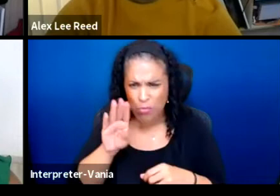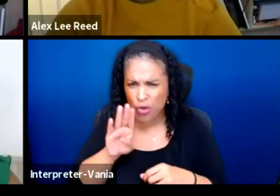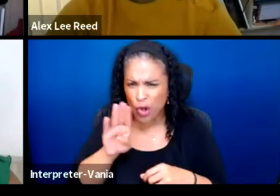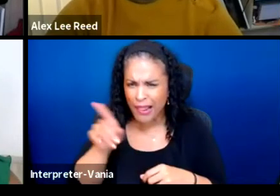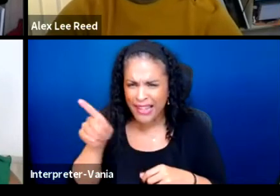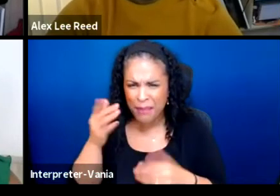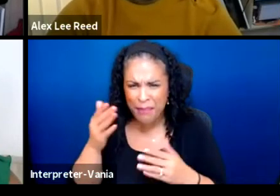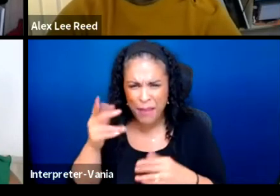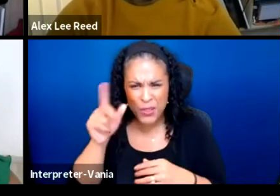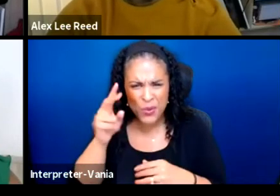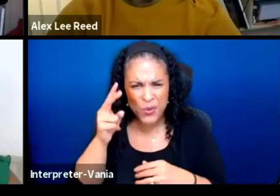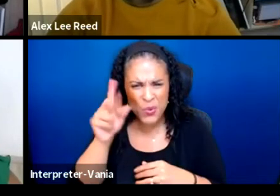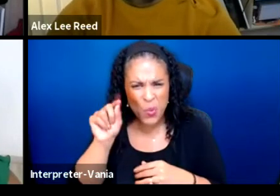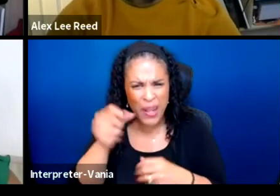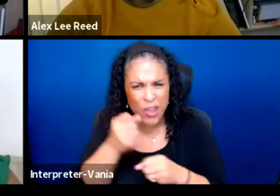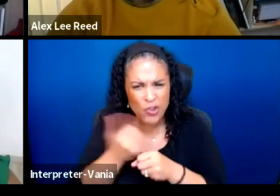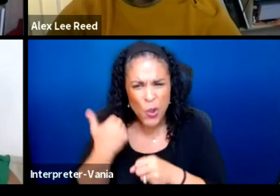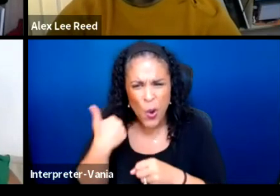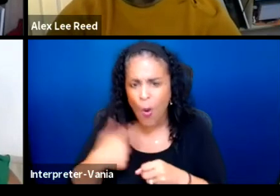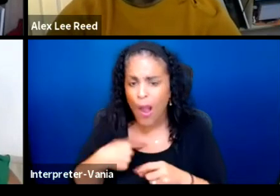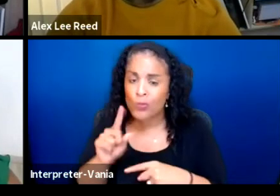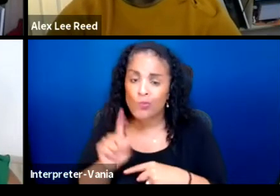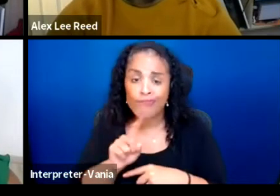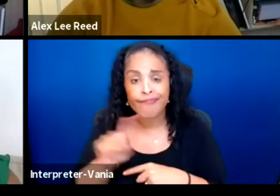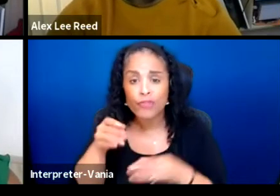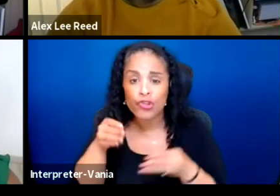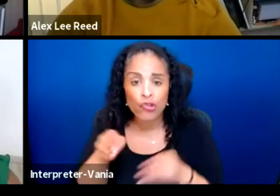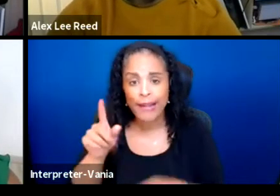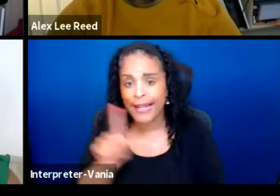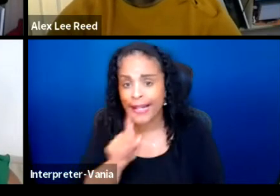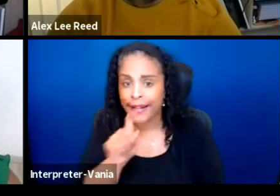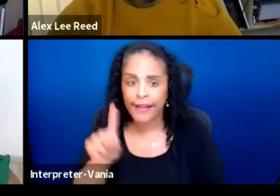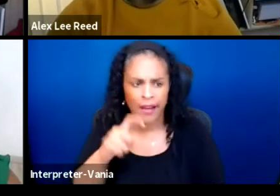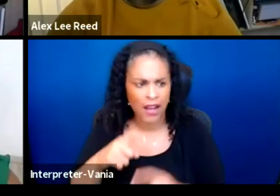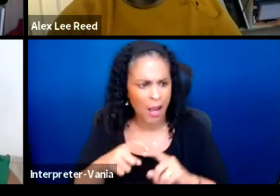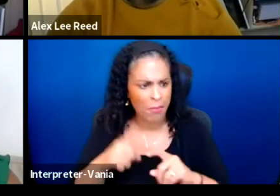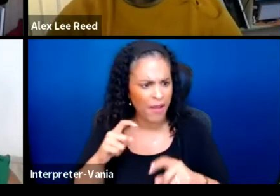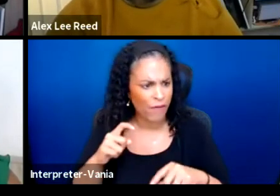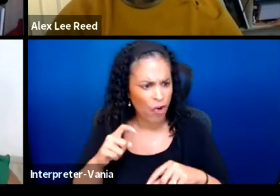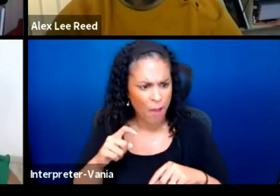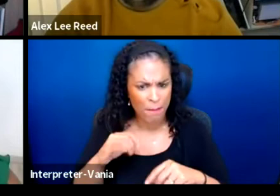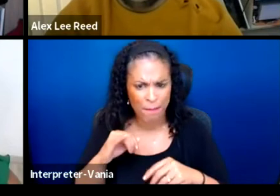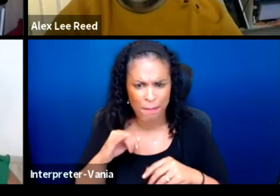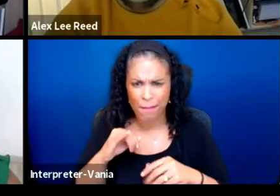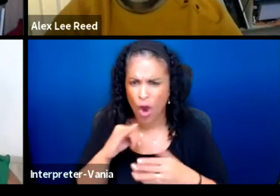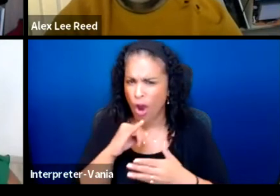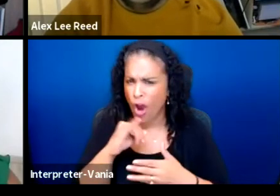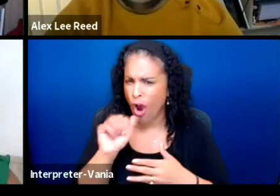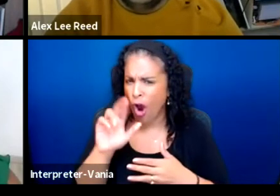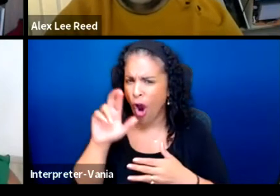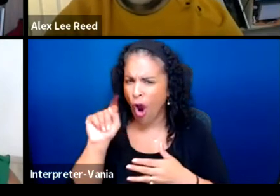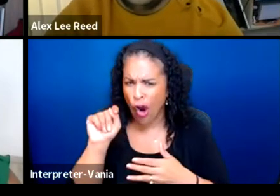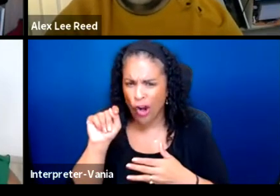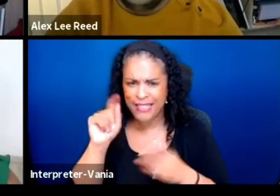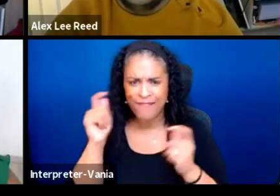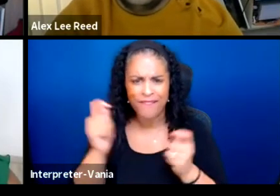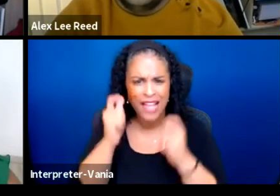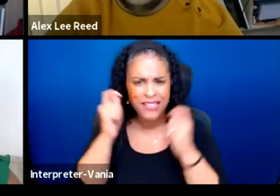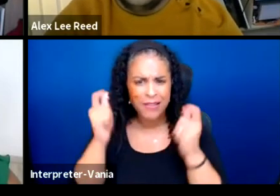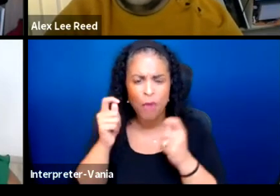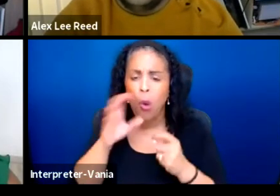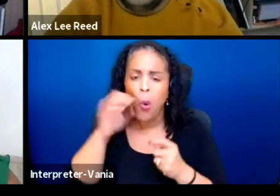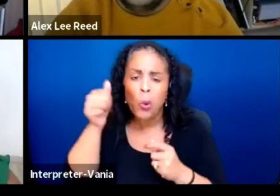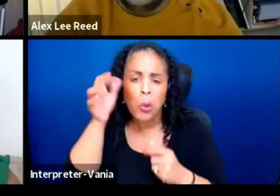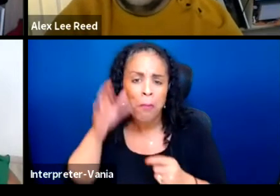probably 20 years ago. I was walking down the street. I was coming from an art festival and an older man,